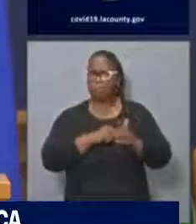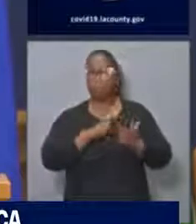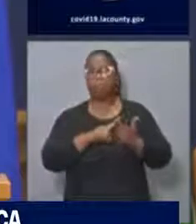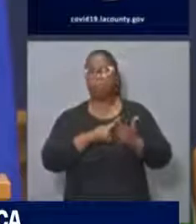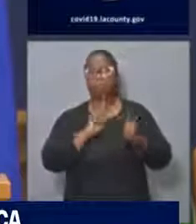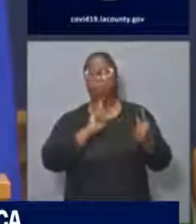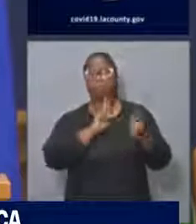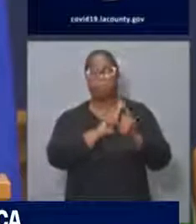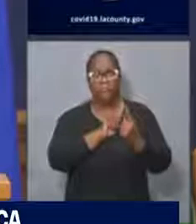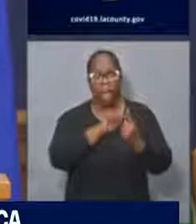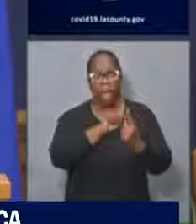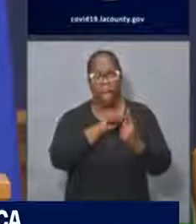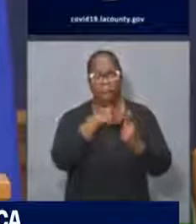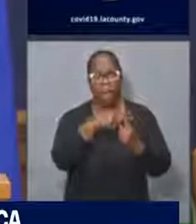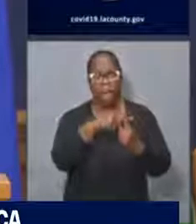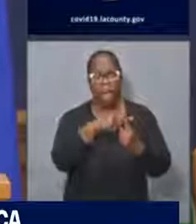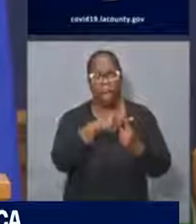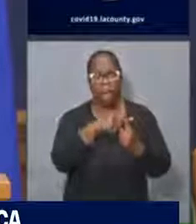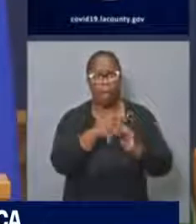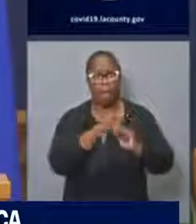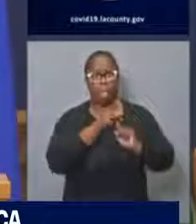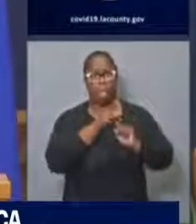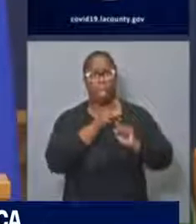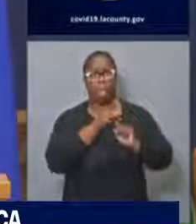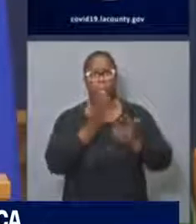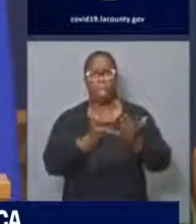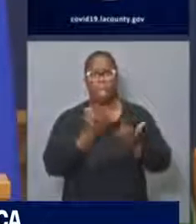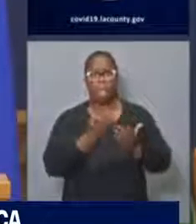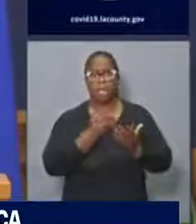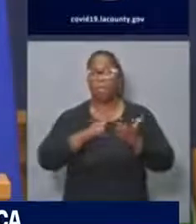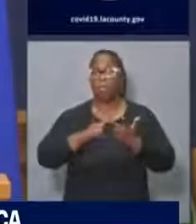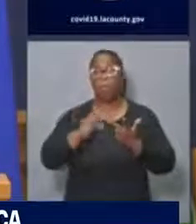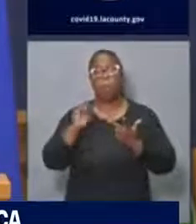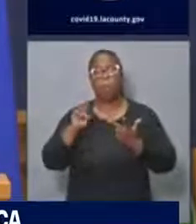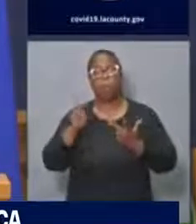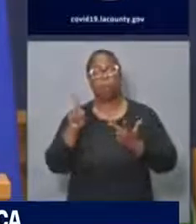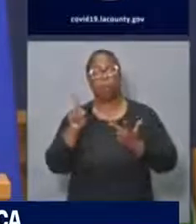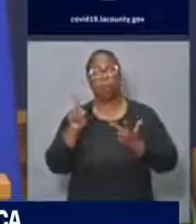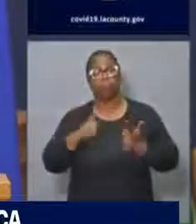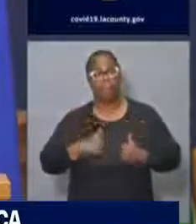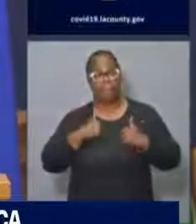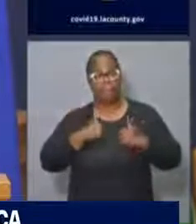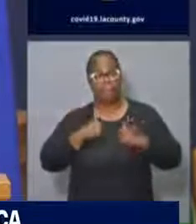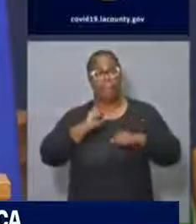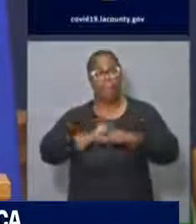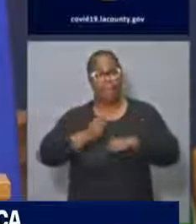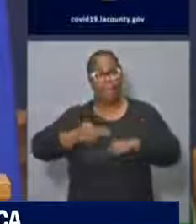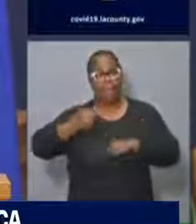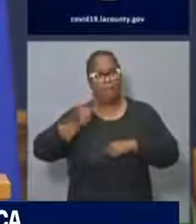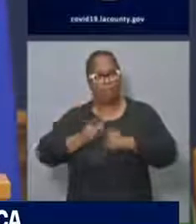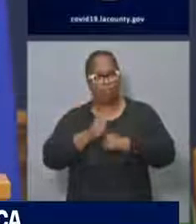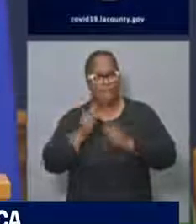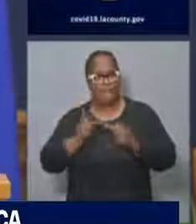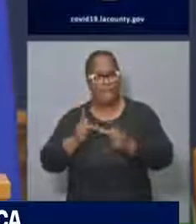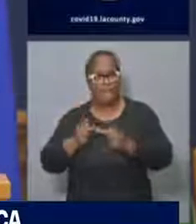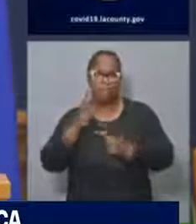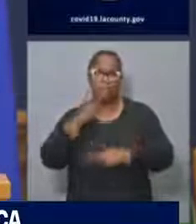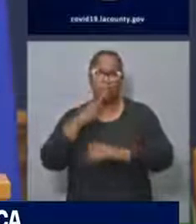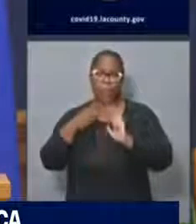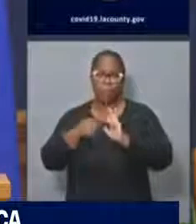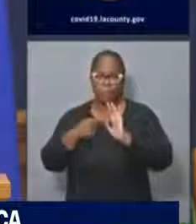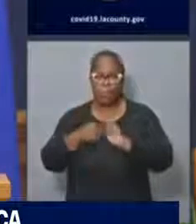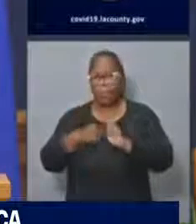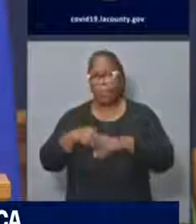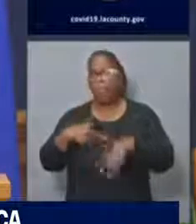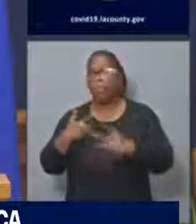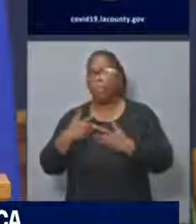for COVID-19, and those who live or work in a high-risk setting, such as a skilled nursing facility or a homeless shelter.